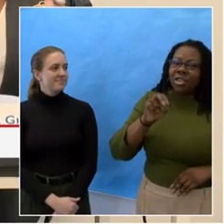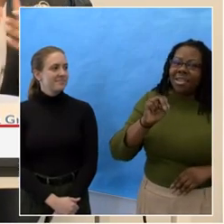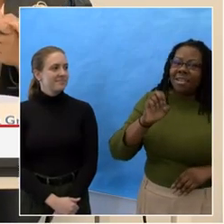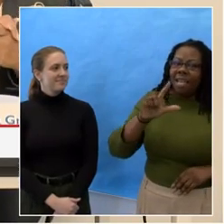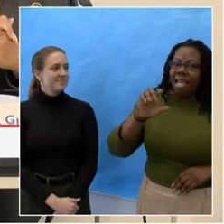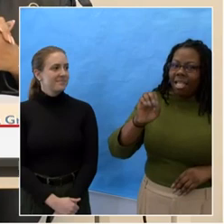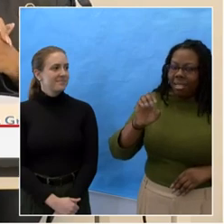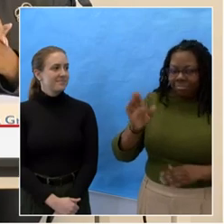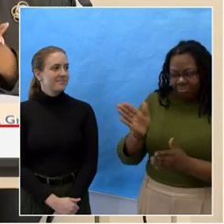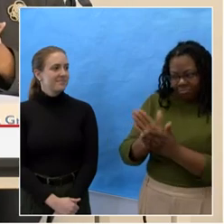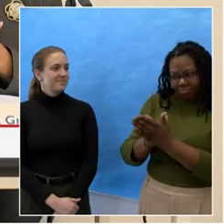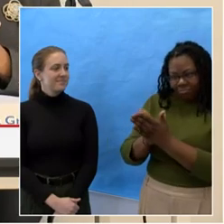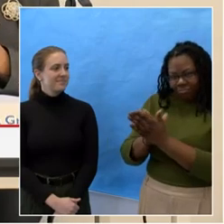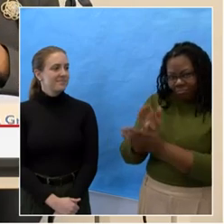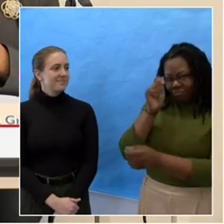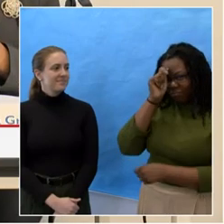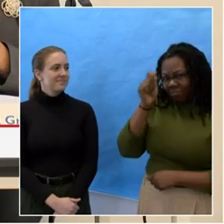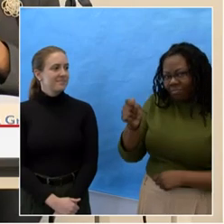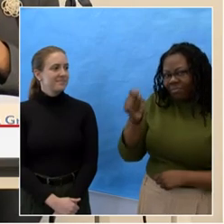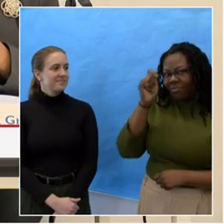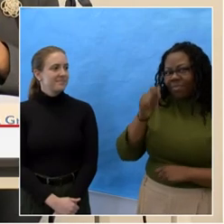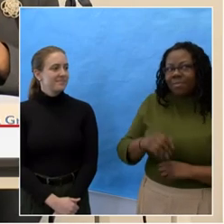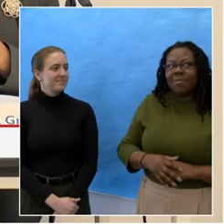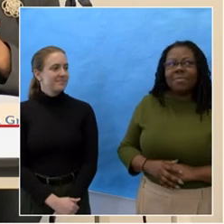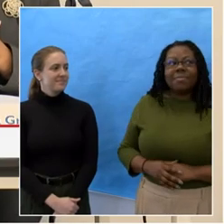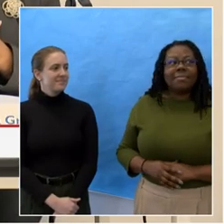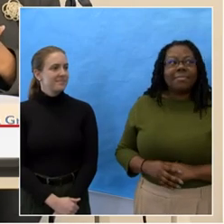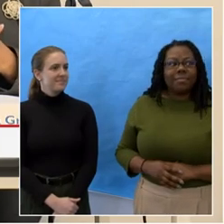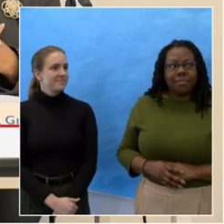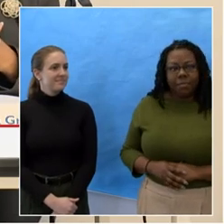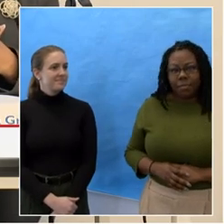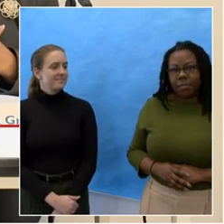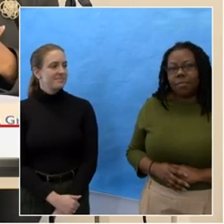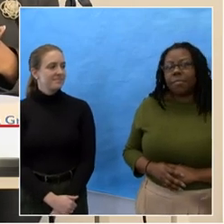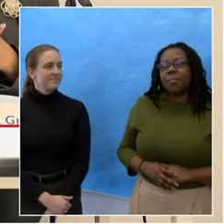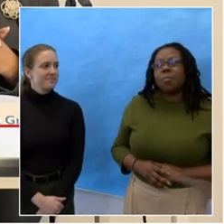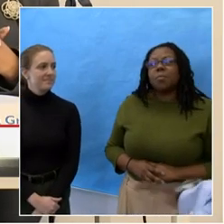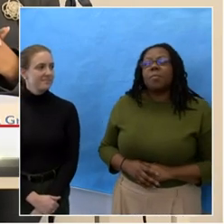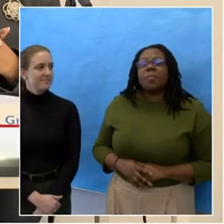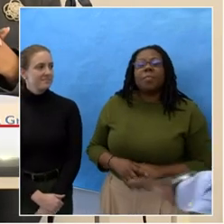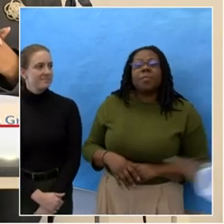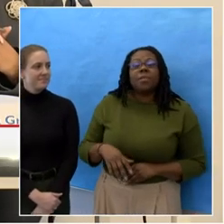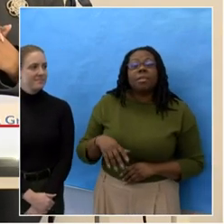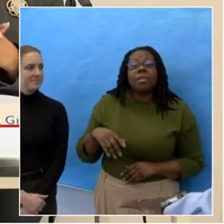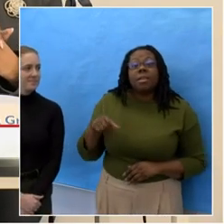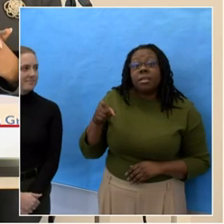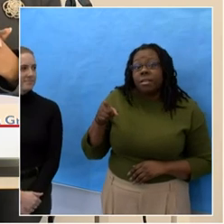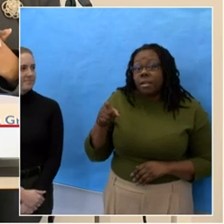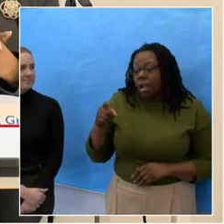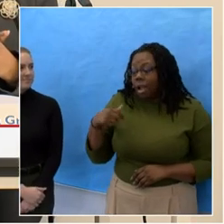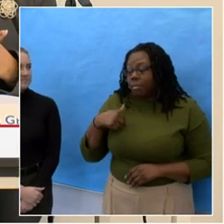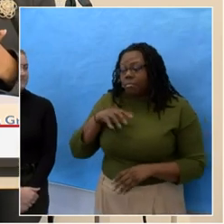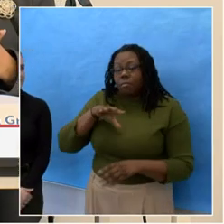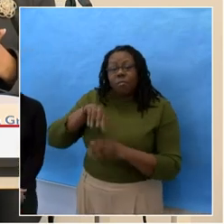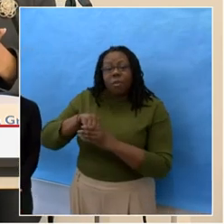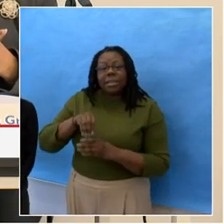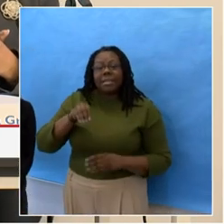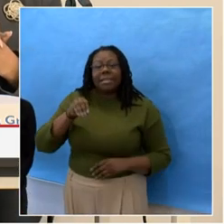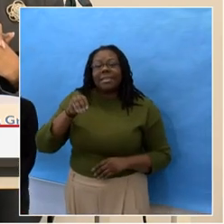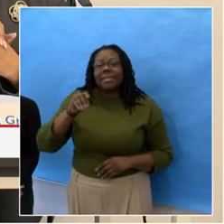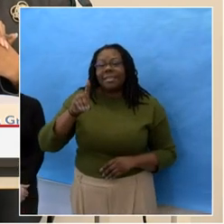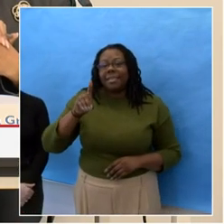Janelle being a literacy coach at DCPS, she has been with DCPS for 10 years, serving as a teacher at